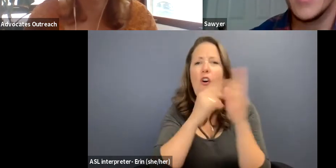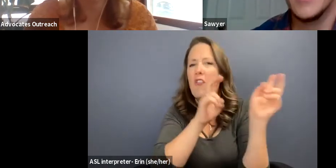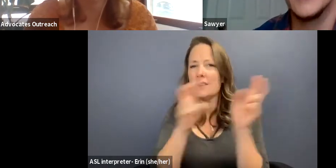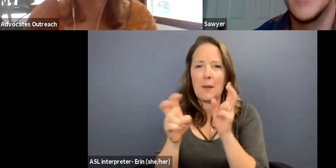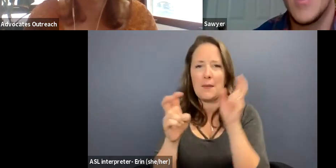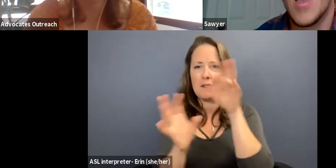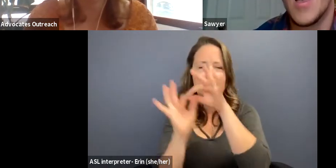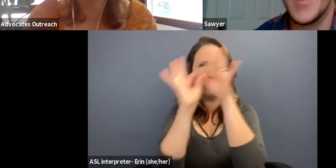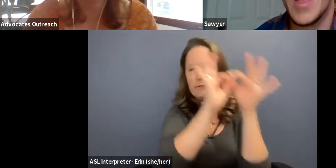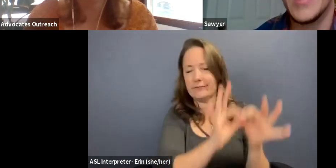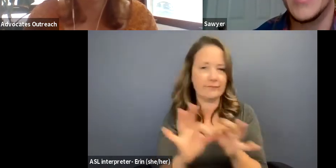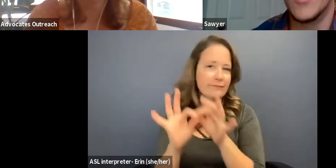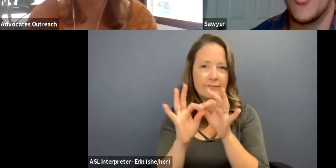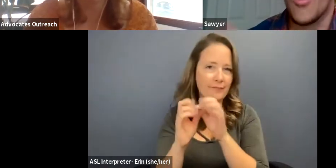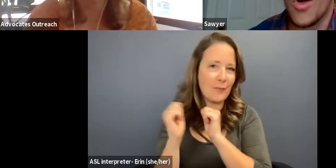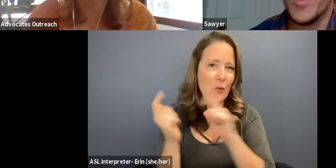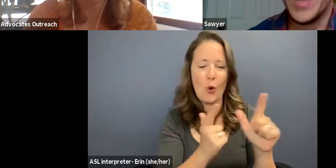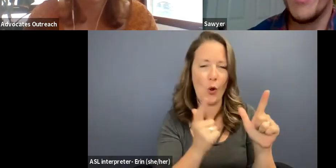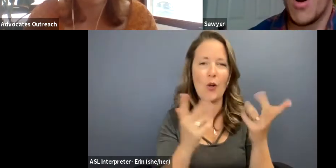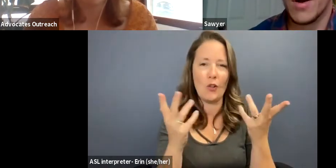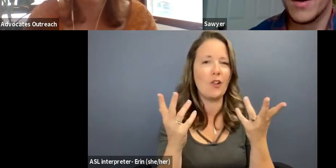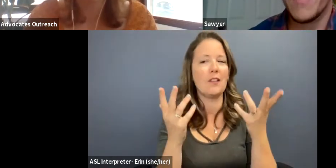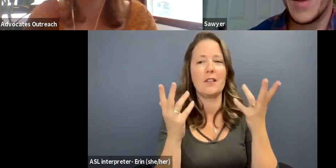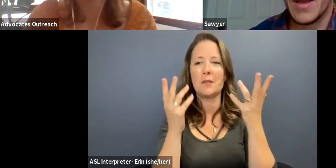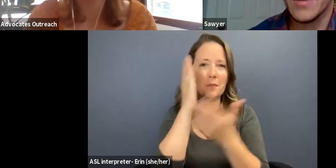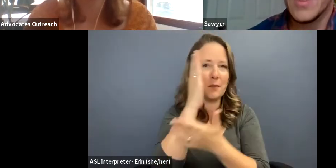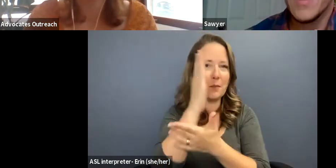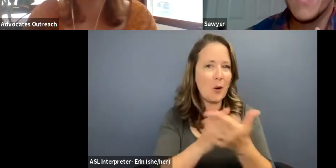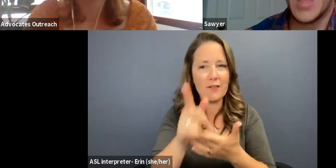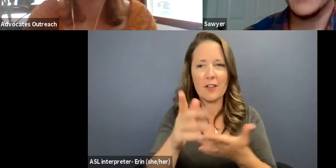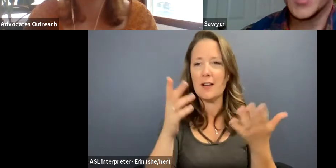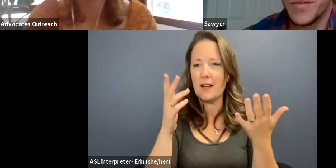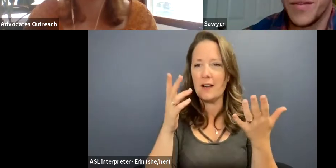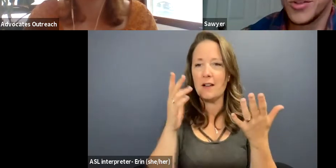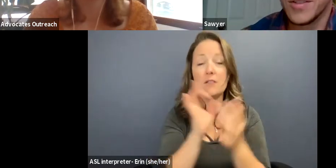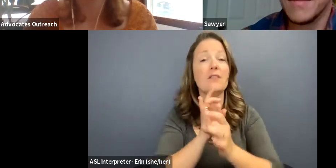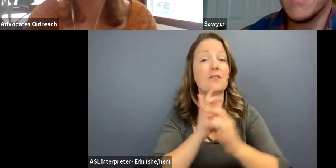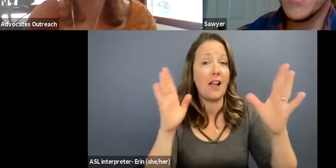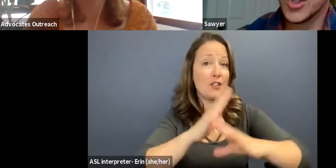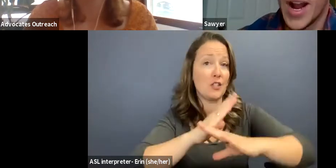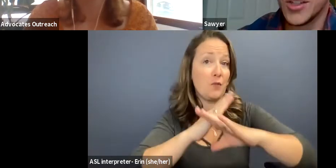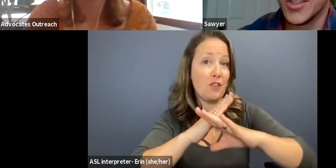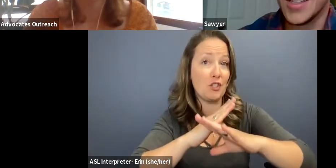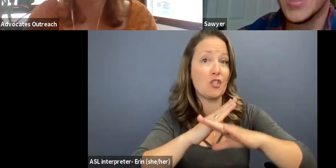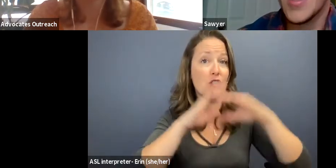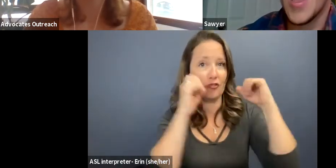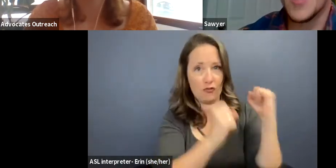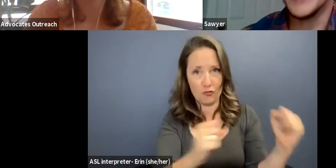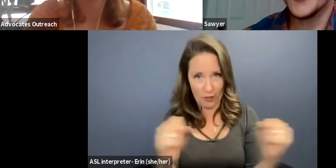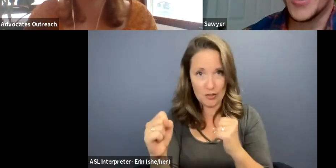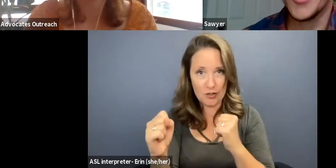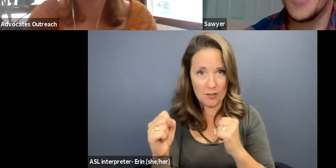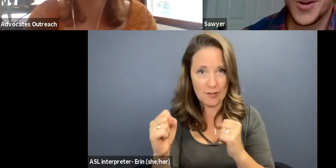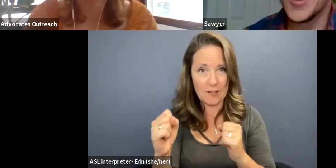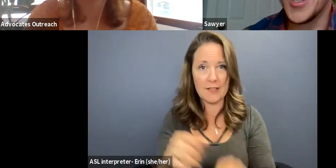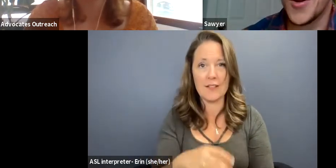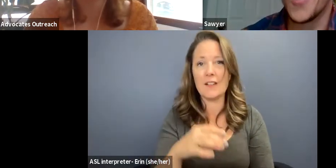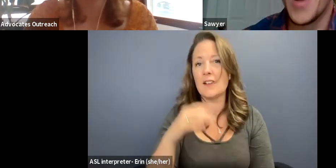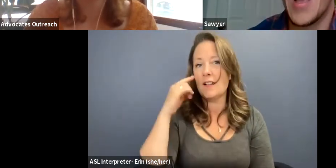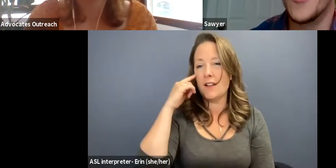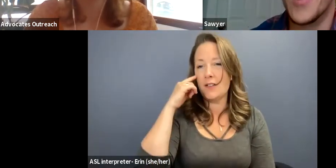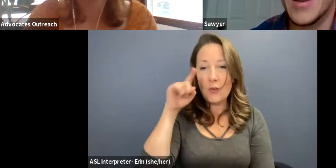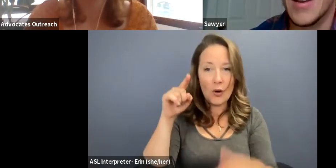health education department. And so that's the area that I work in. And we do presentations on all